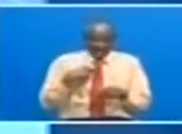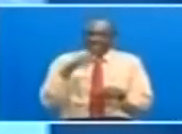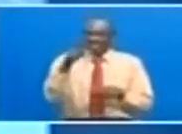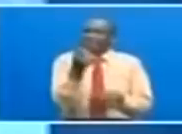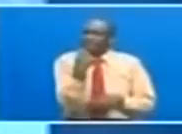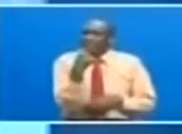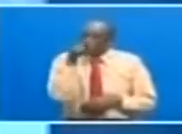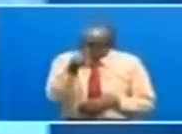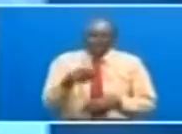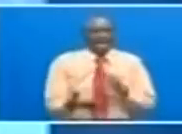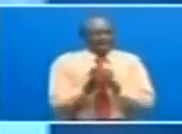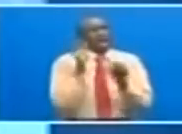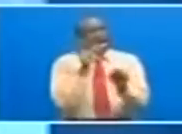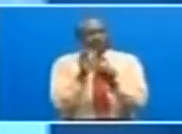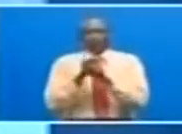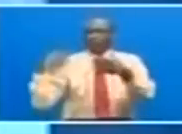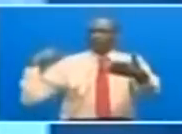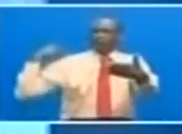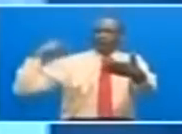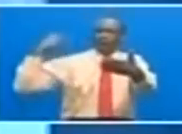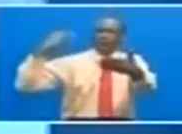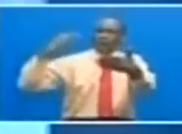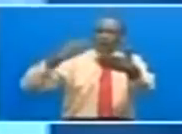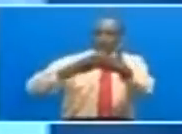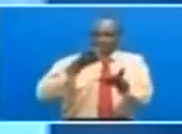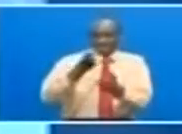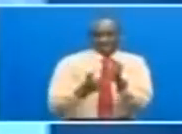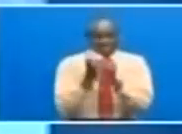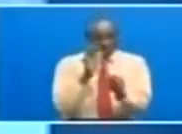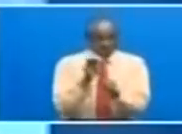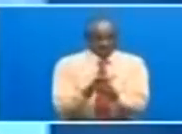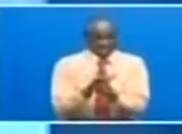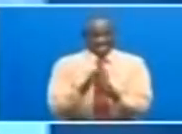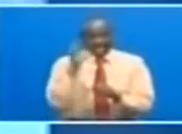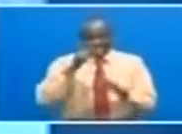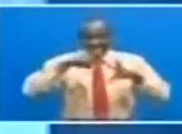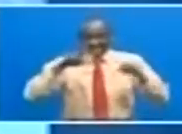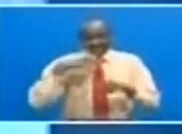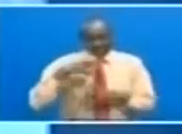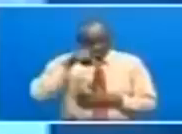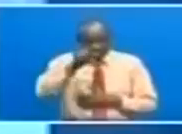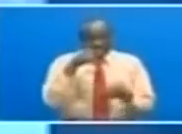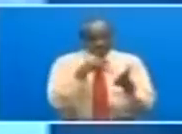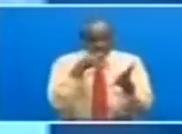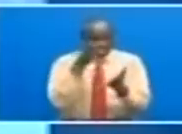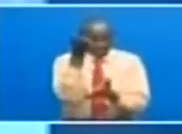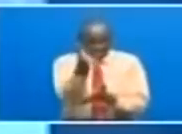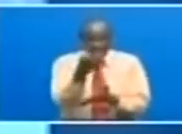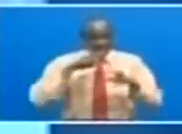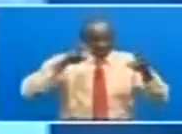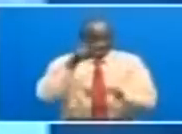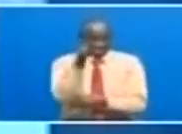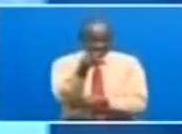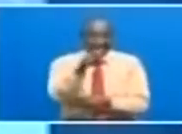comes as a milestone in the war against a deadly malaria disease. Kenyan researchers were involved in the long-running